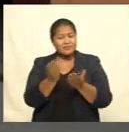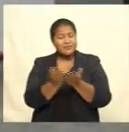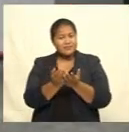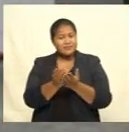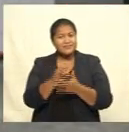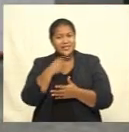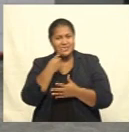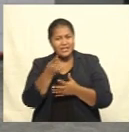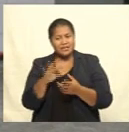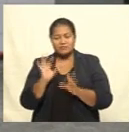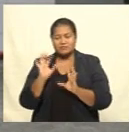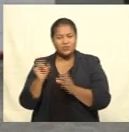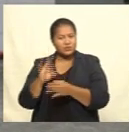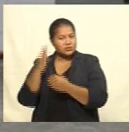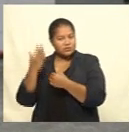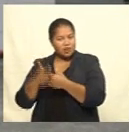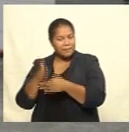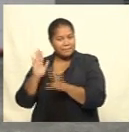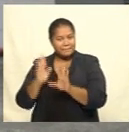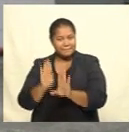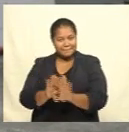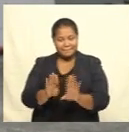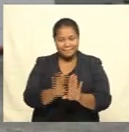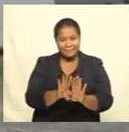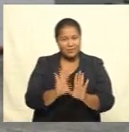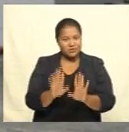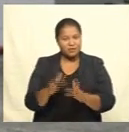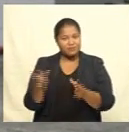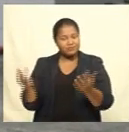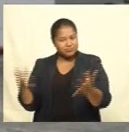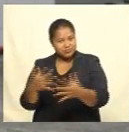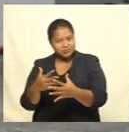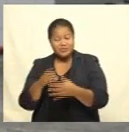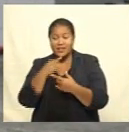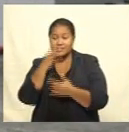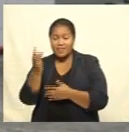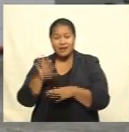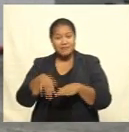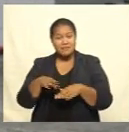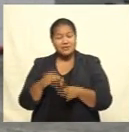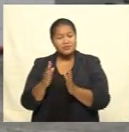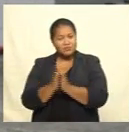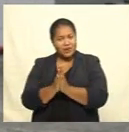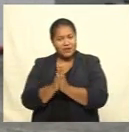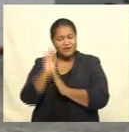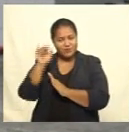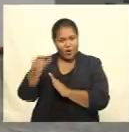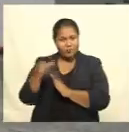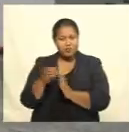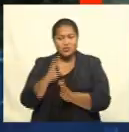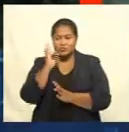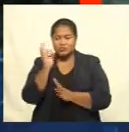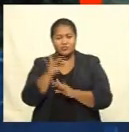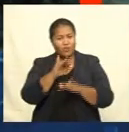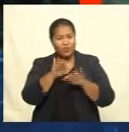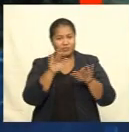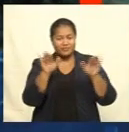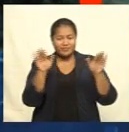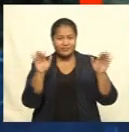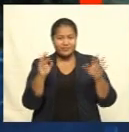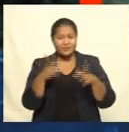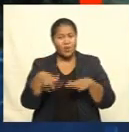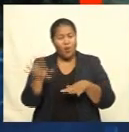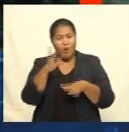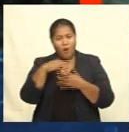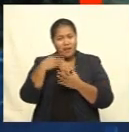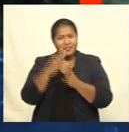all gatherings, telling its members to pray at home. And I'm calling upon each of our mandalis and each of our pandits and